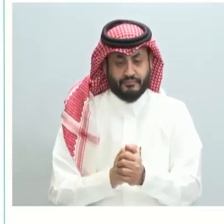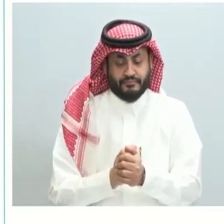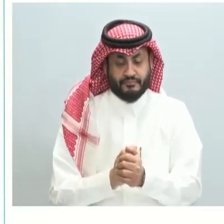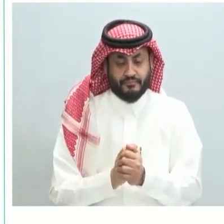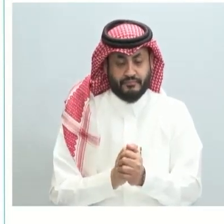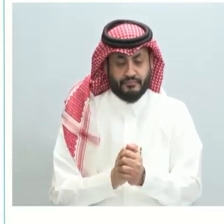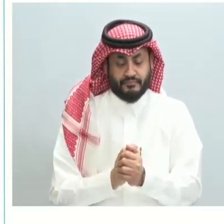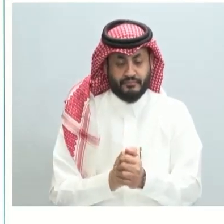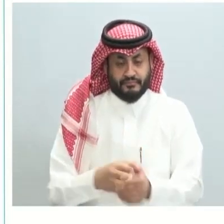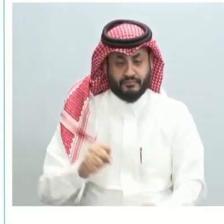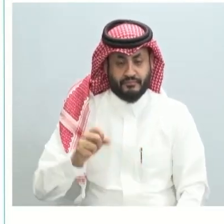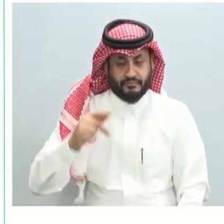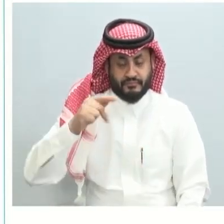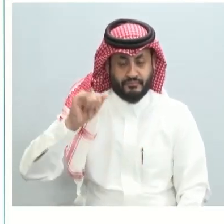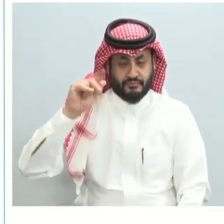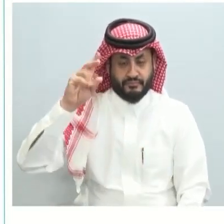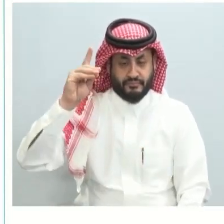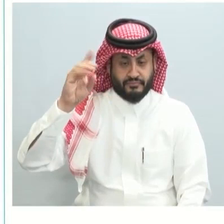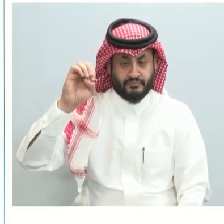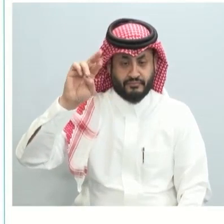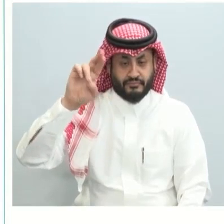are spider,